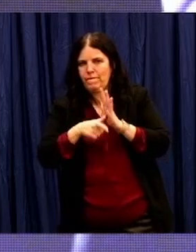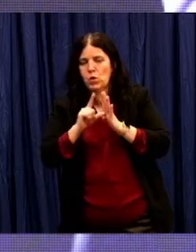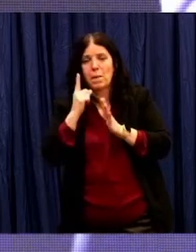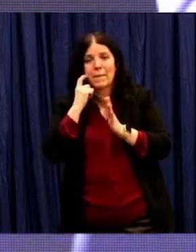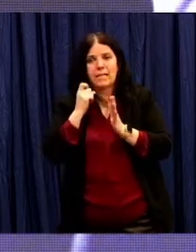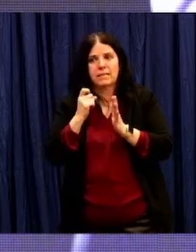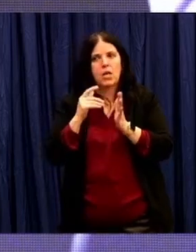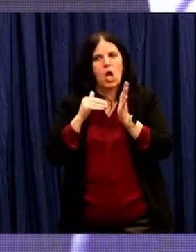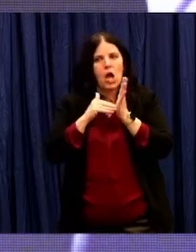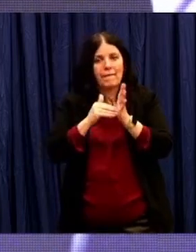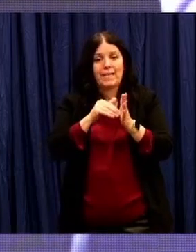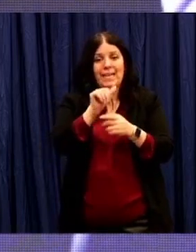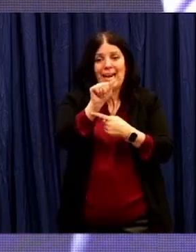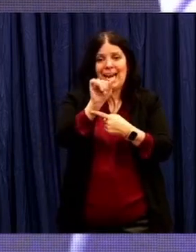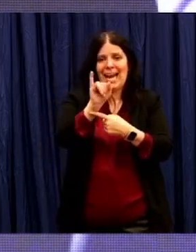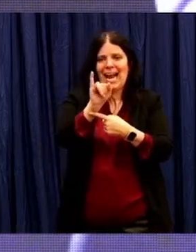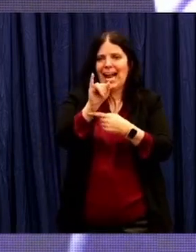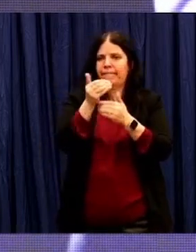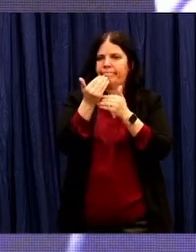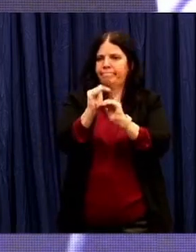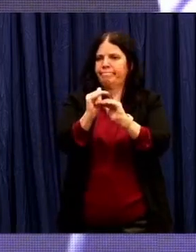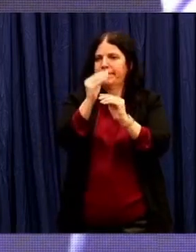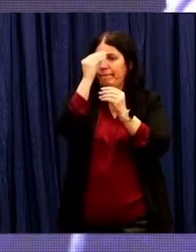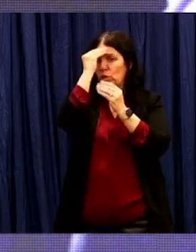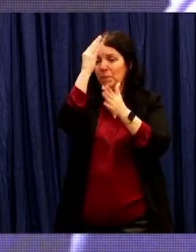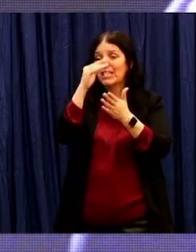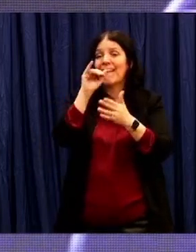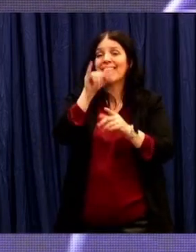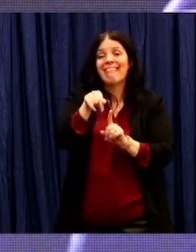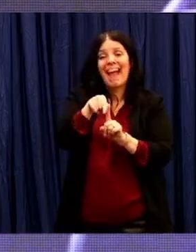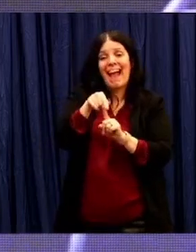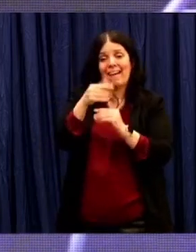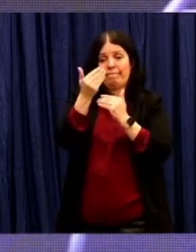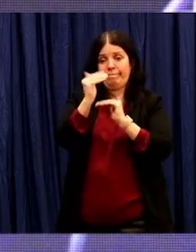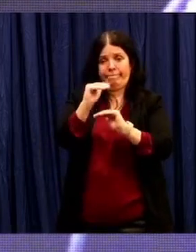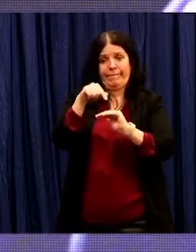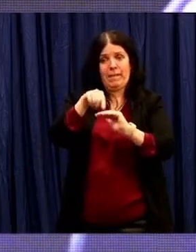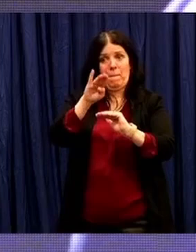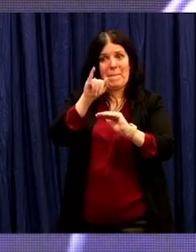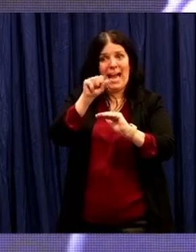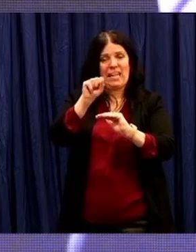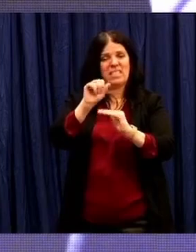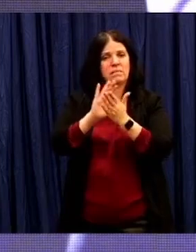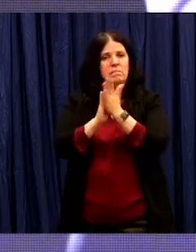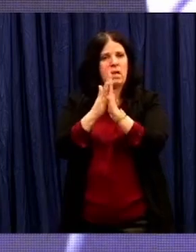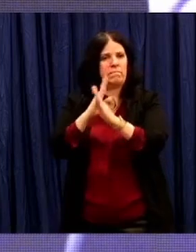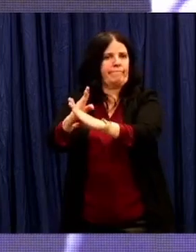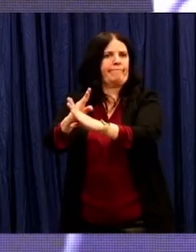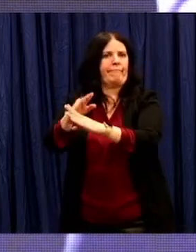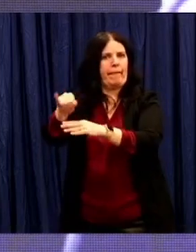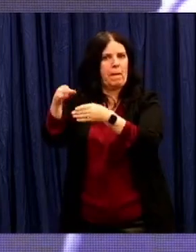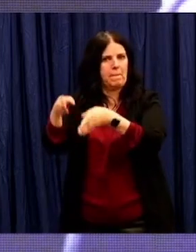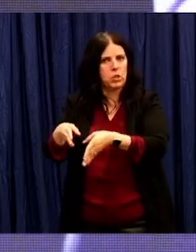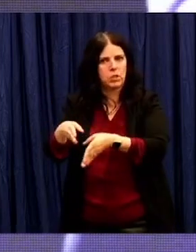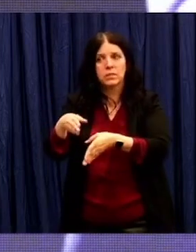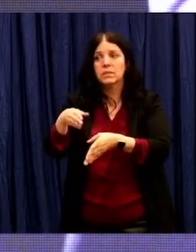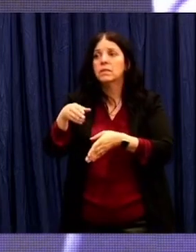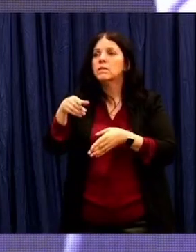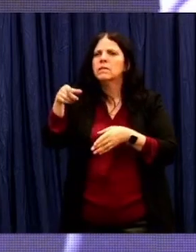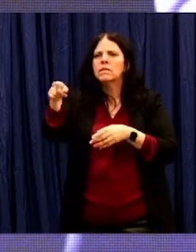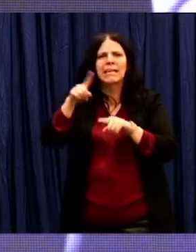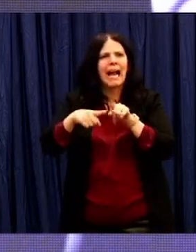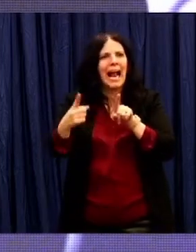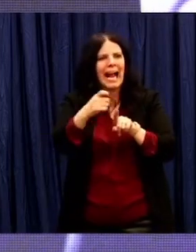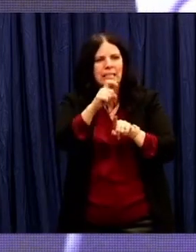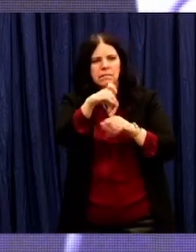people with disabilities don't unduly affect them, because they don't know it's happening, so they can't ask for that reasonable accommodation. Similarly,